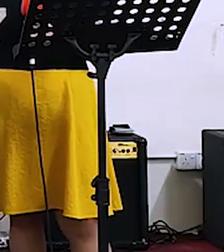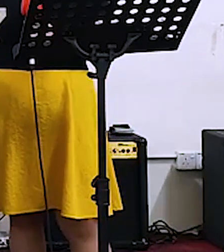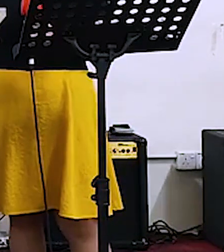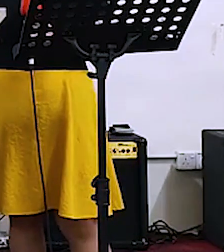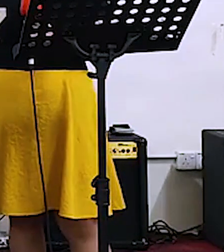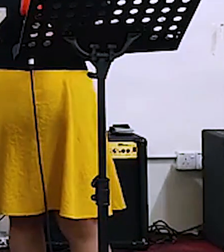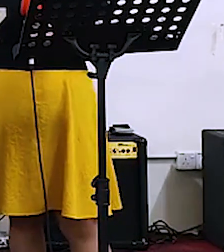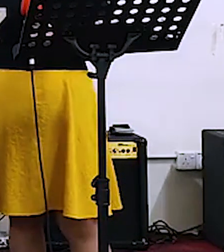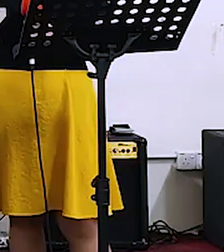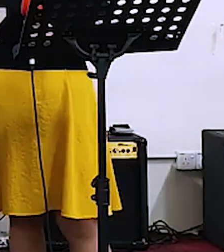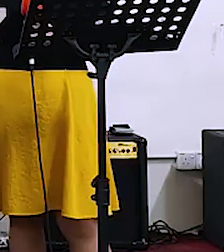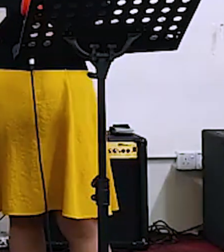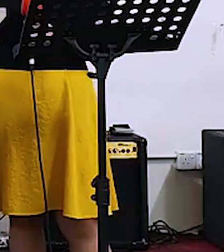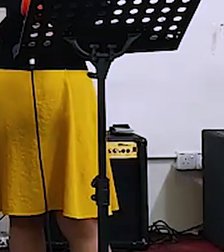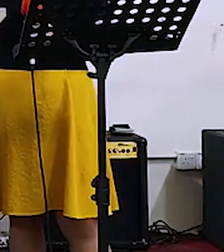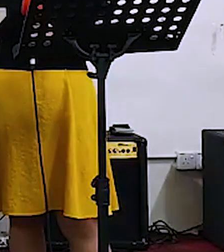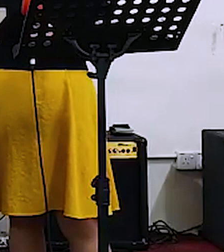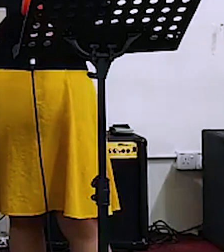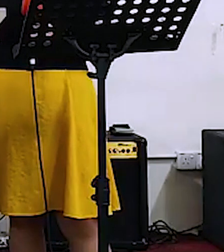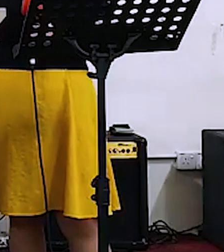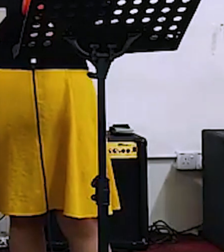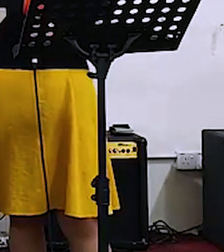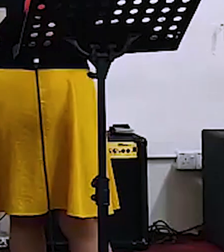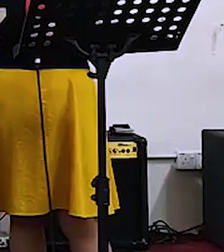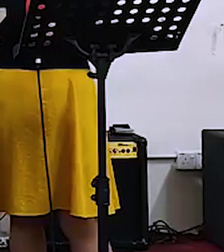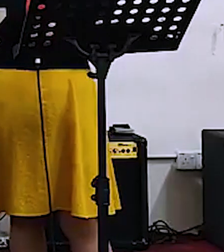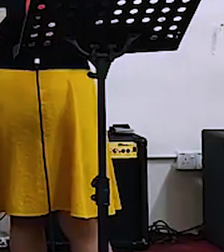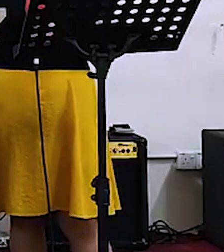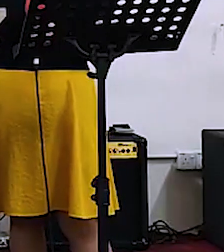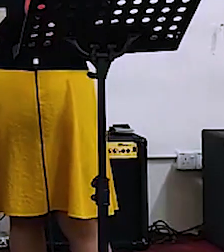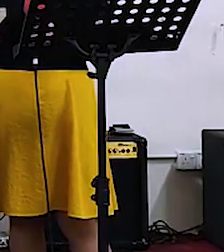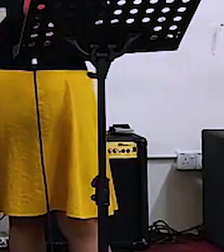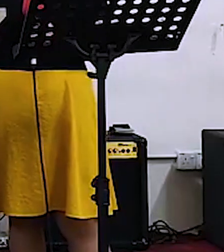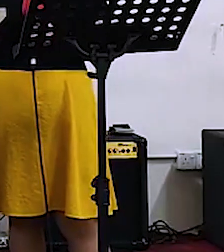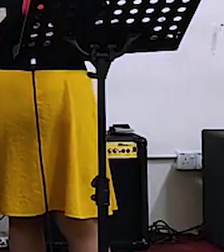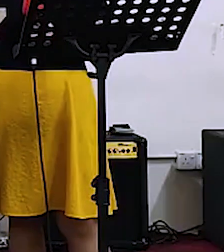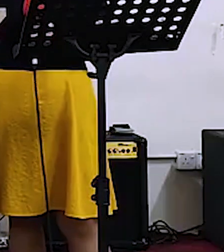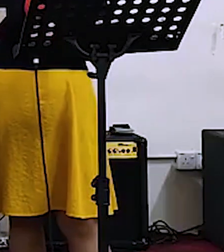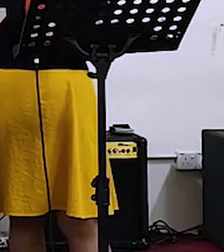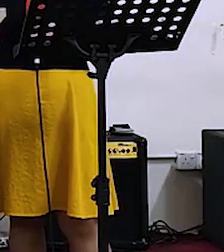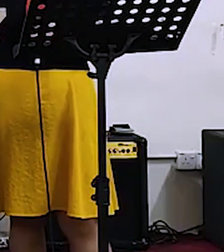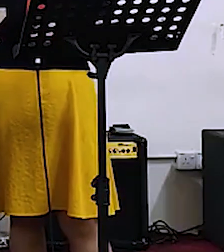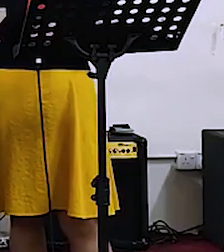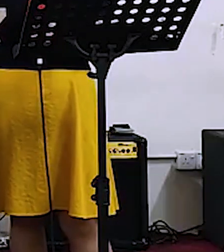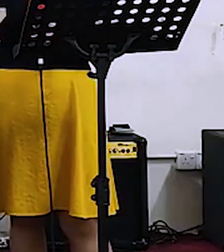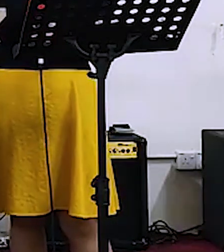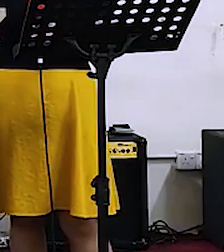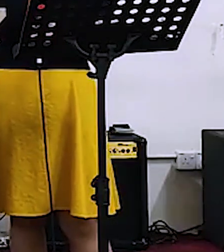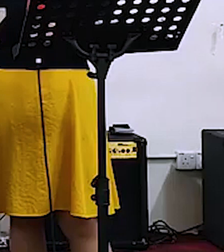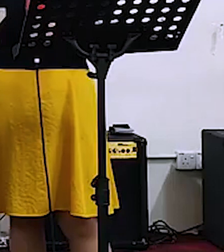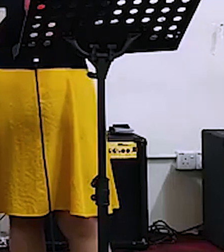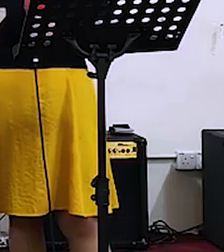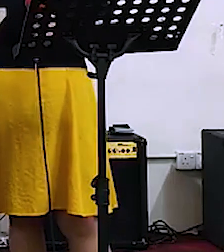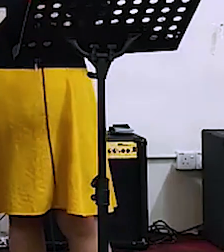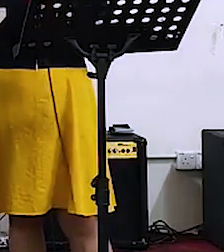and stand before God and say, God, I love you, I worship you. It's because of the mercy of God. And who can say amen? Let's be